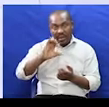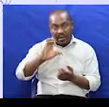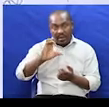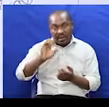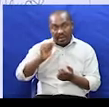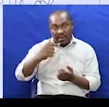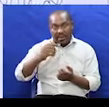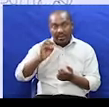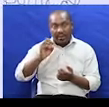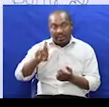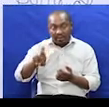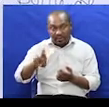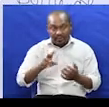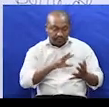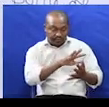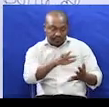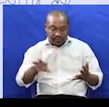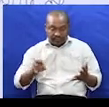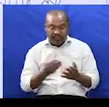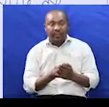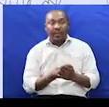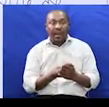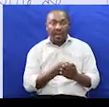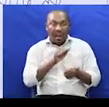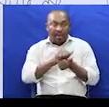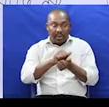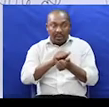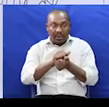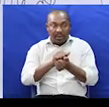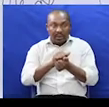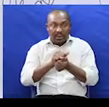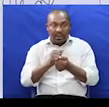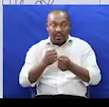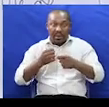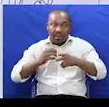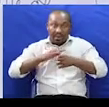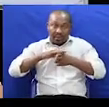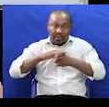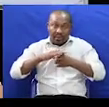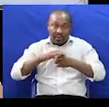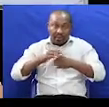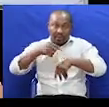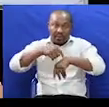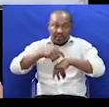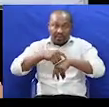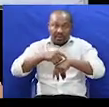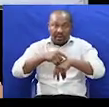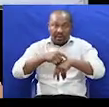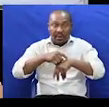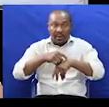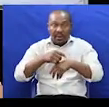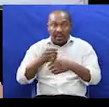So this is the apparatus that you're going to use during volumetric analysis experiment. But before we